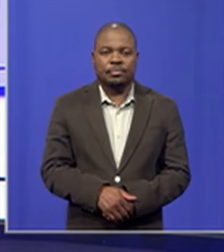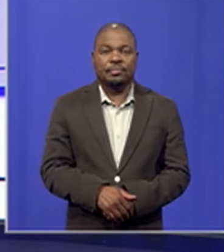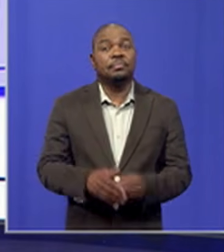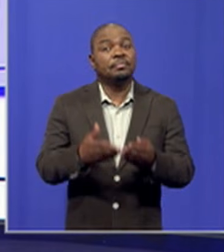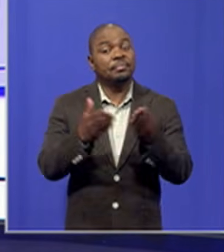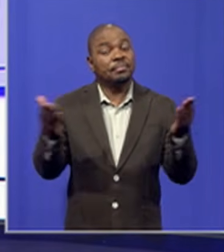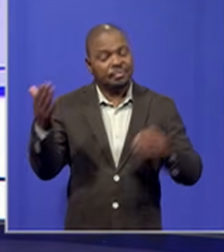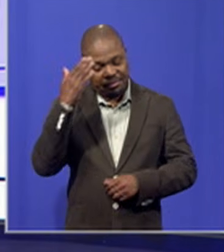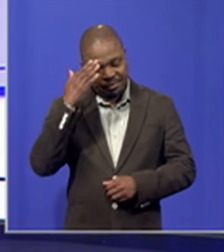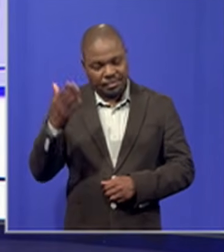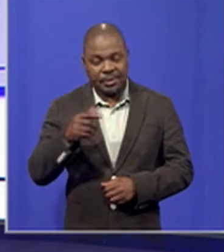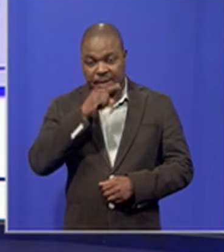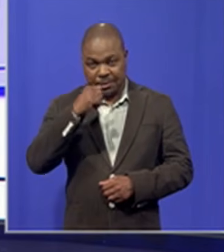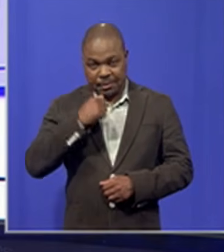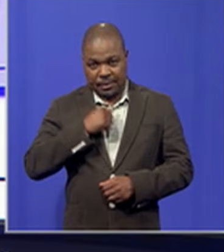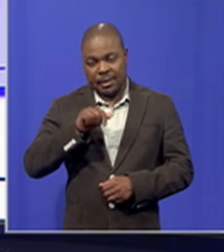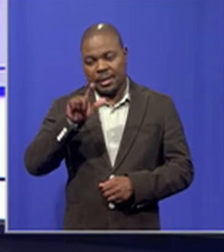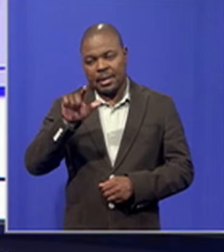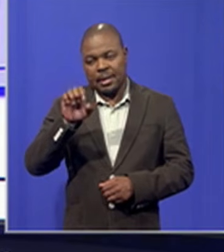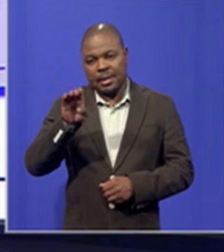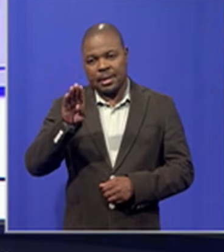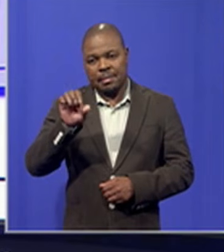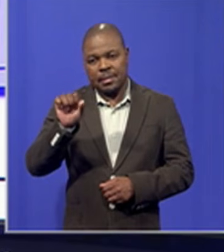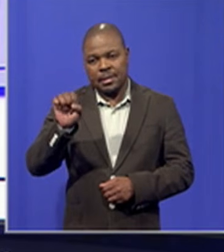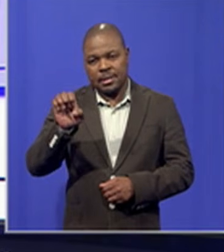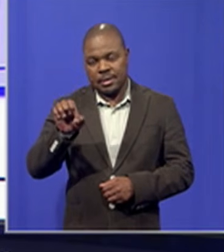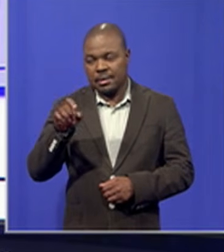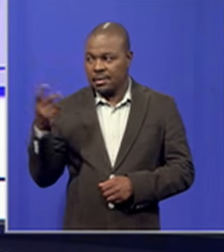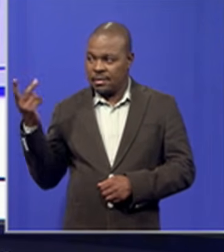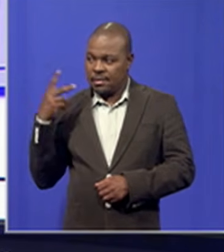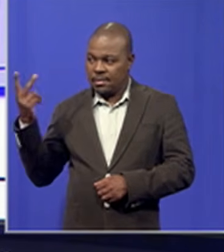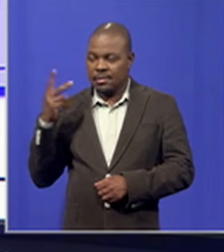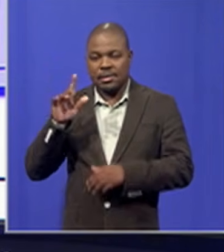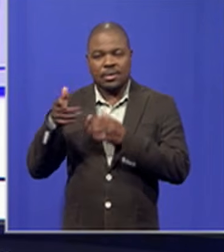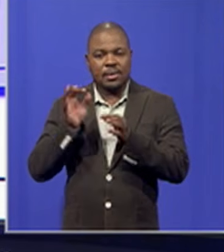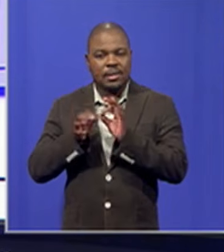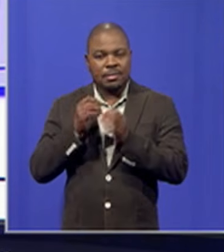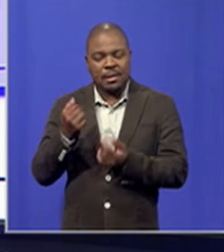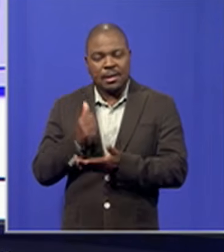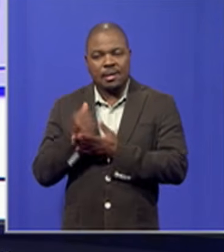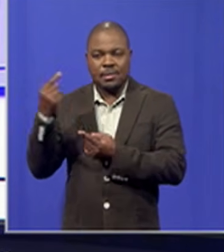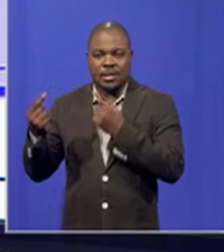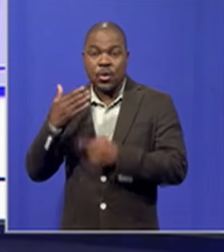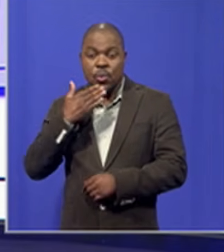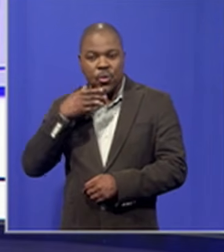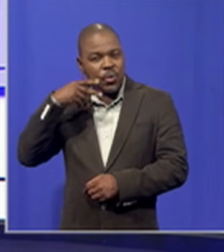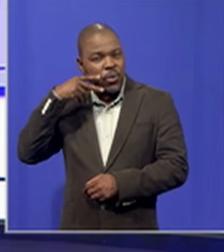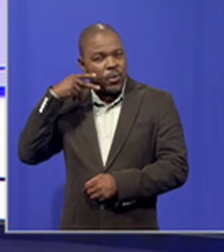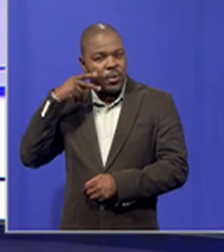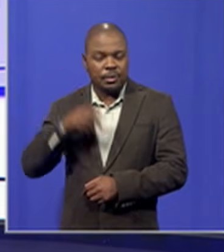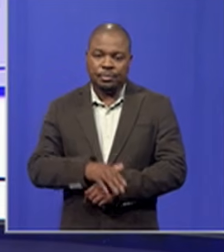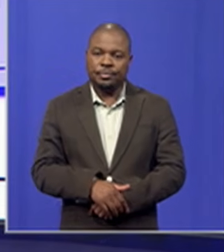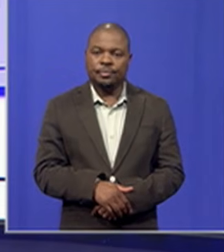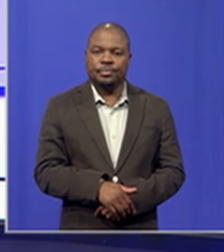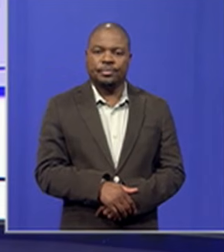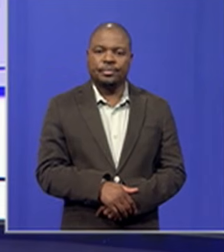Bešung thobela, nna ke lebeseng ka dimeng gomme ke tla thušana le mofetoledi wa polelo ya diatla wa rrao ka Stanley Tlalo.